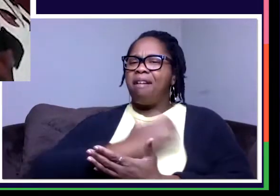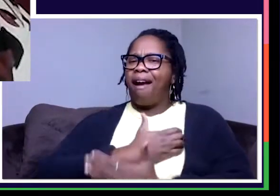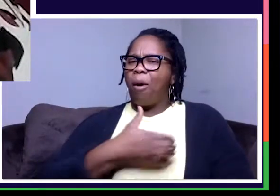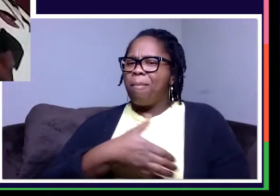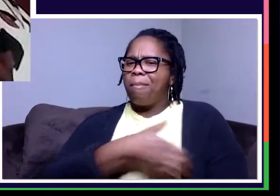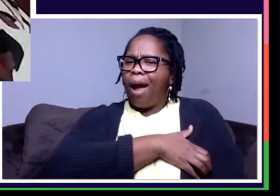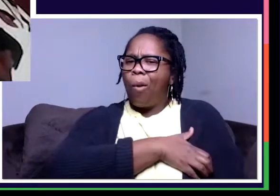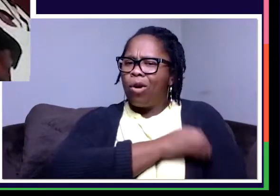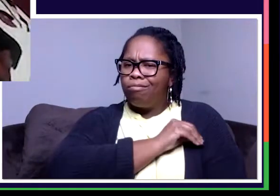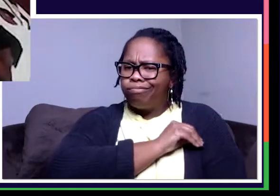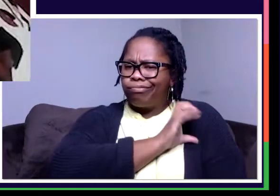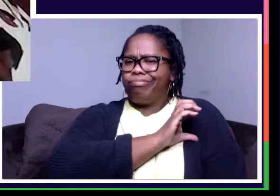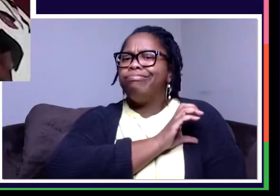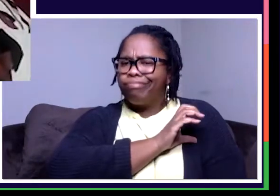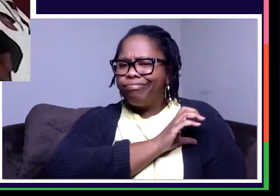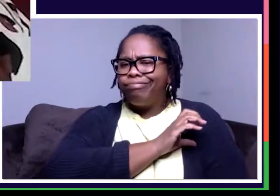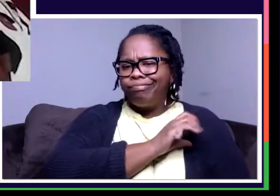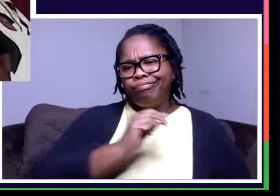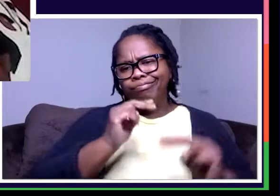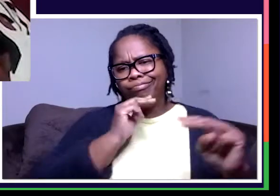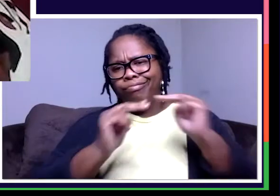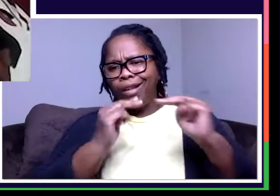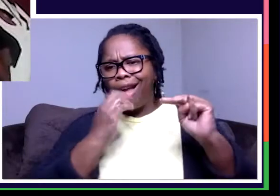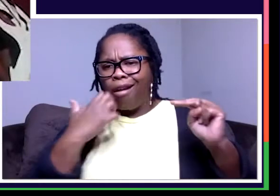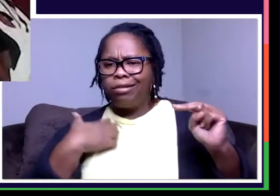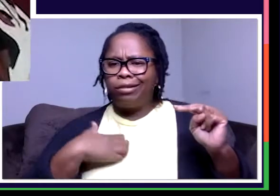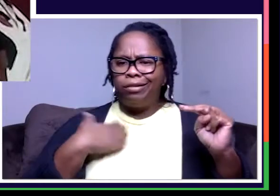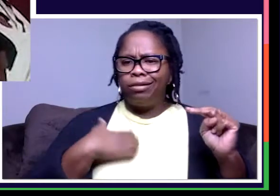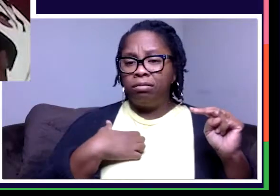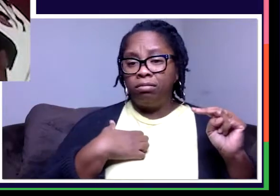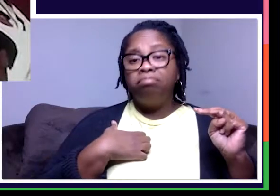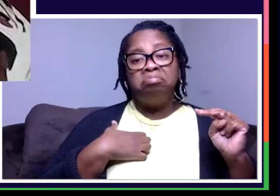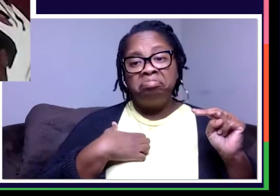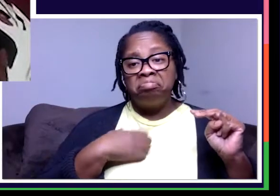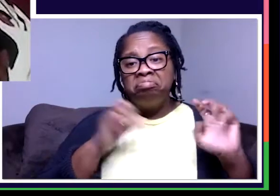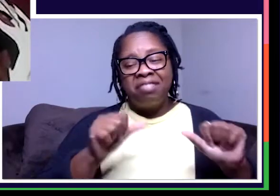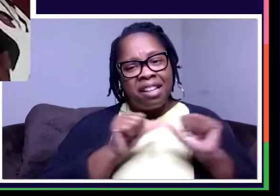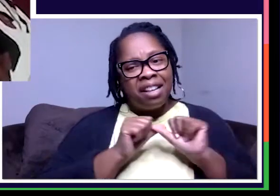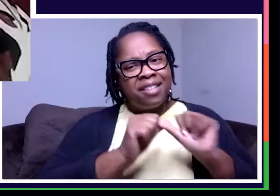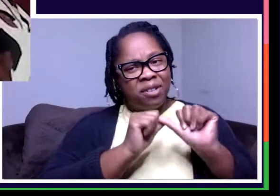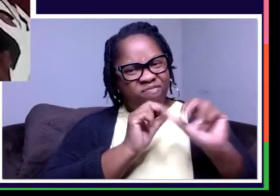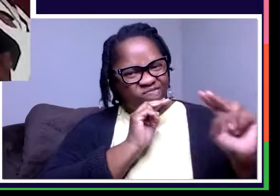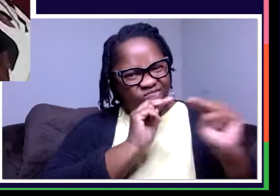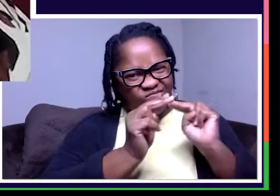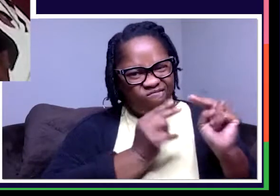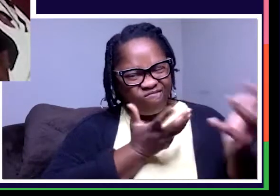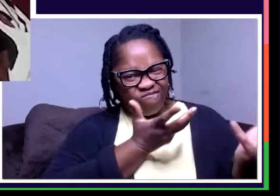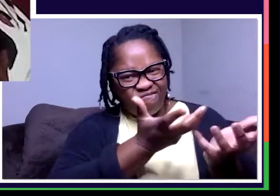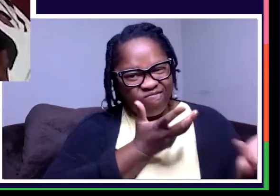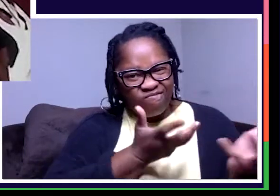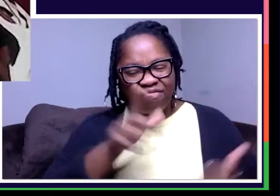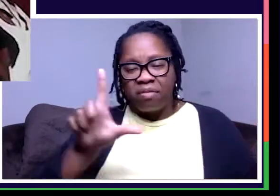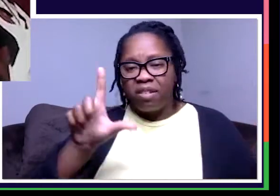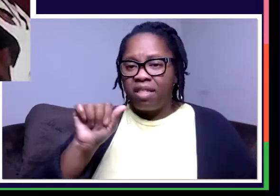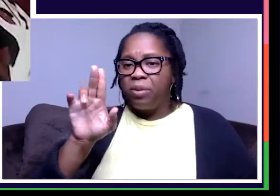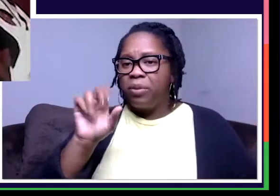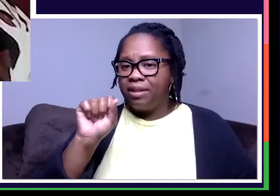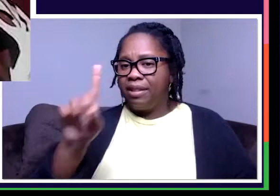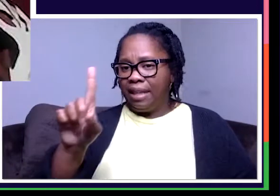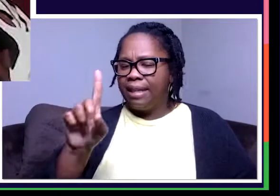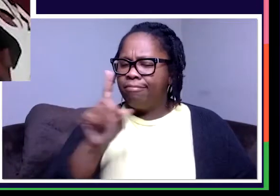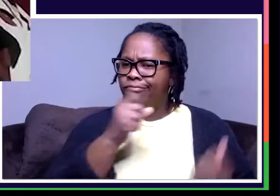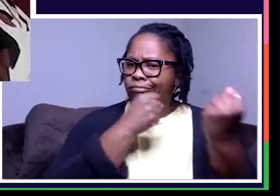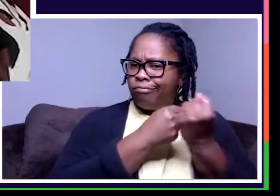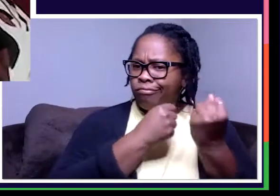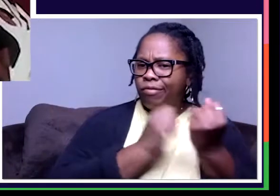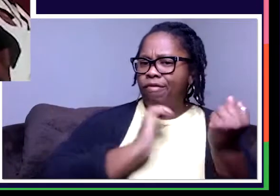our power at the bargaining table, which is how we're able to continue to negotiate with